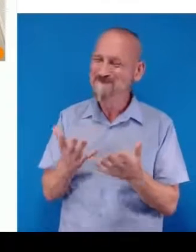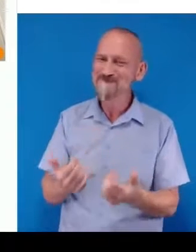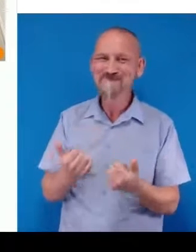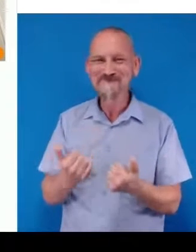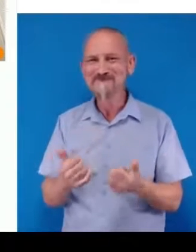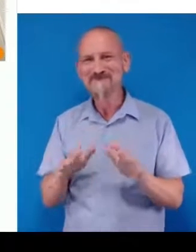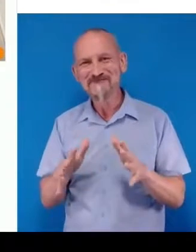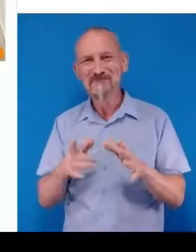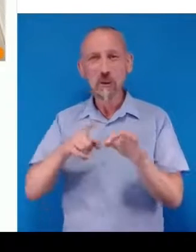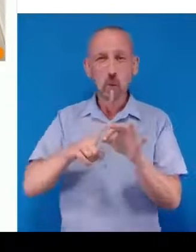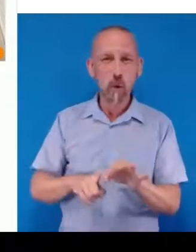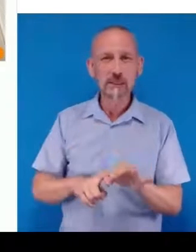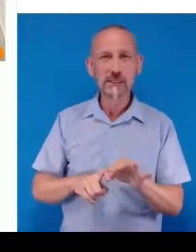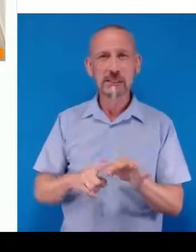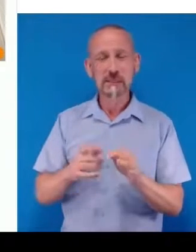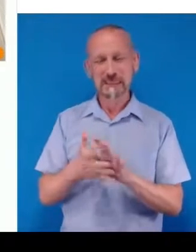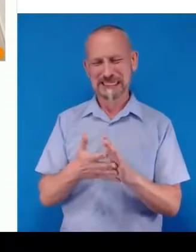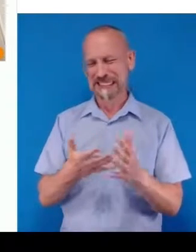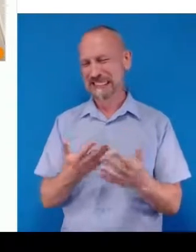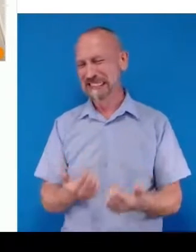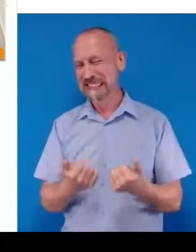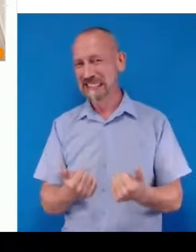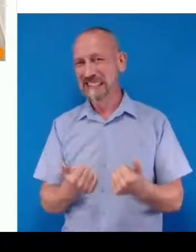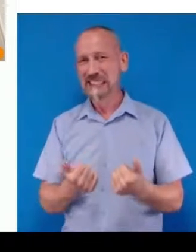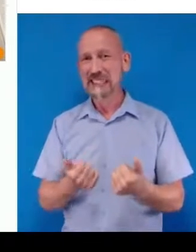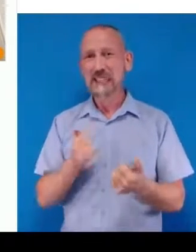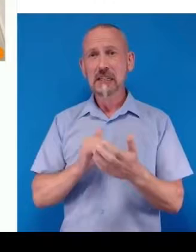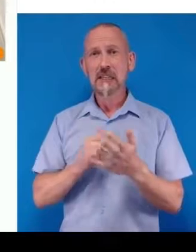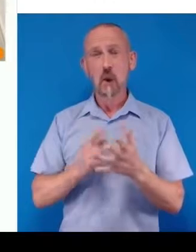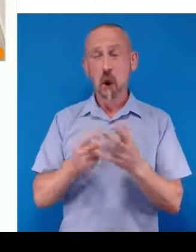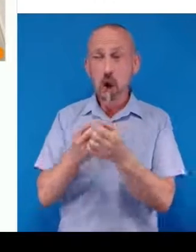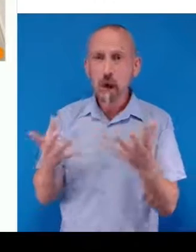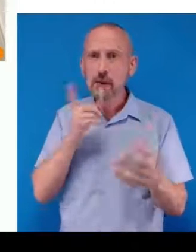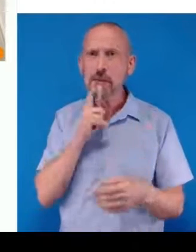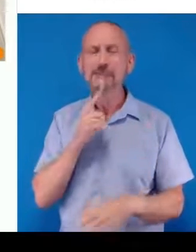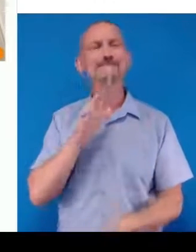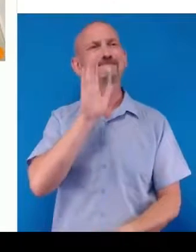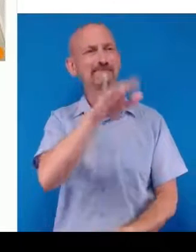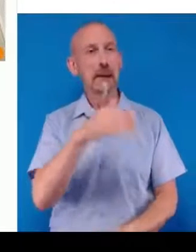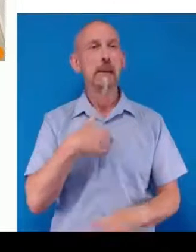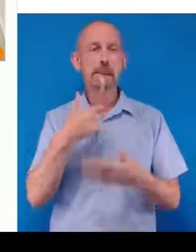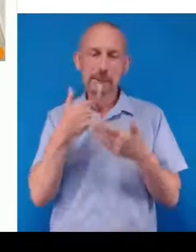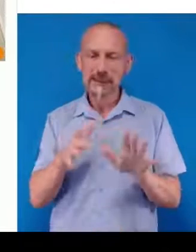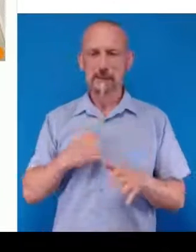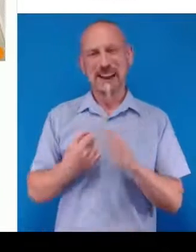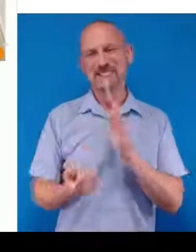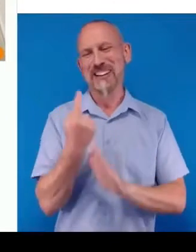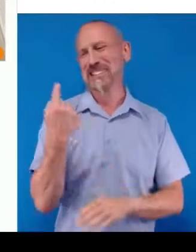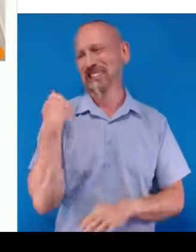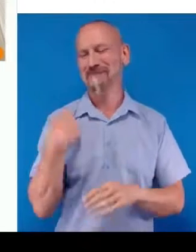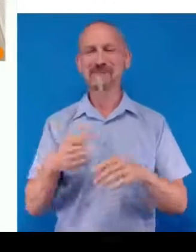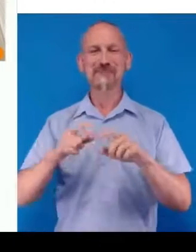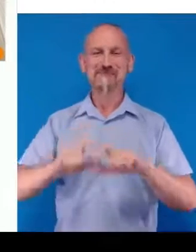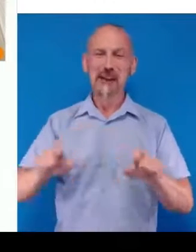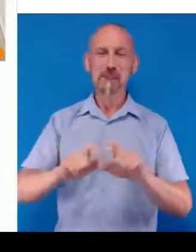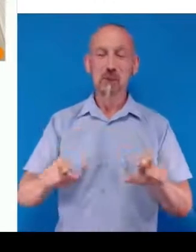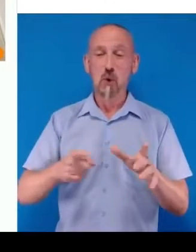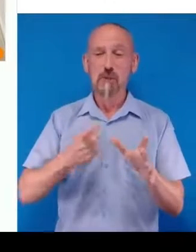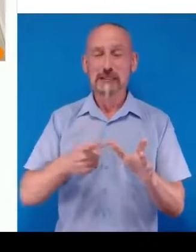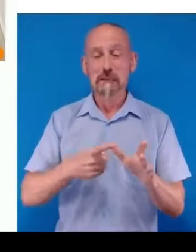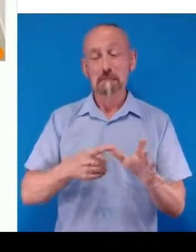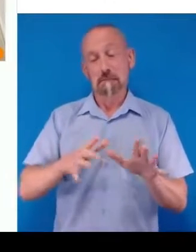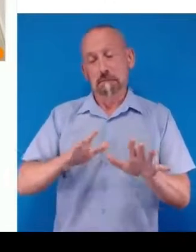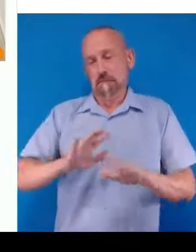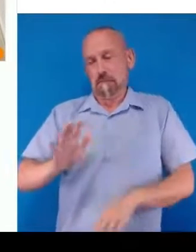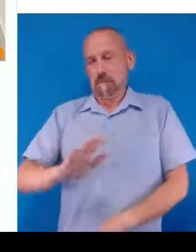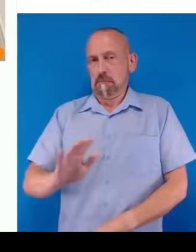had countless people come to us saying, I used it on my event, I'm not using it again, we need human captioners. So the demand has surged for